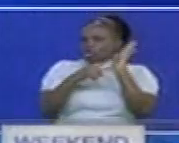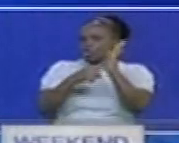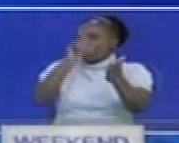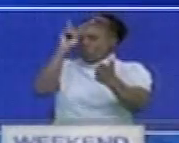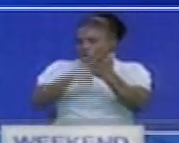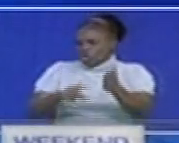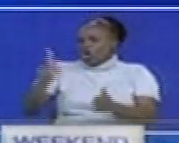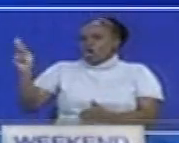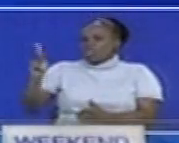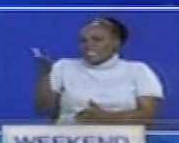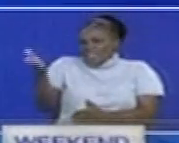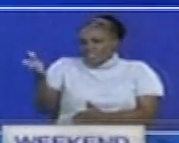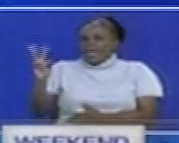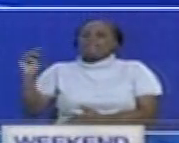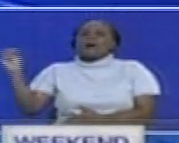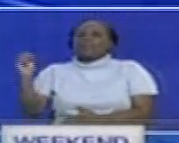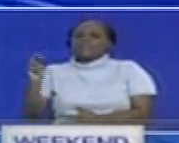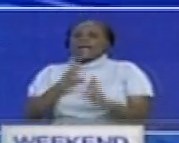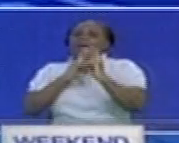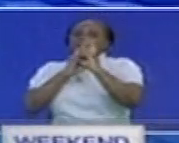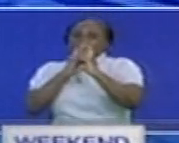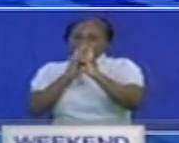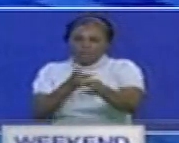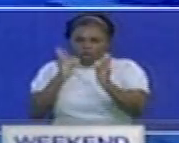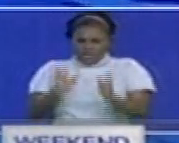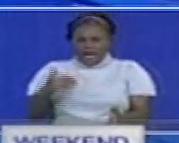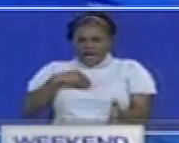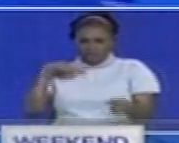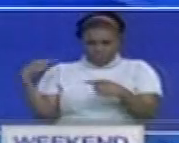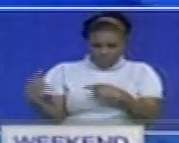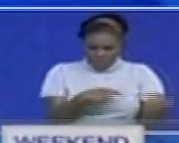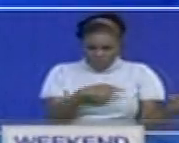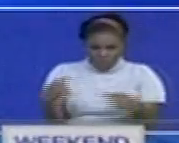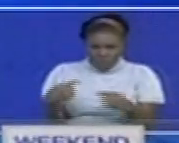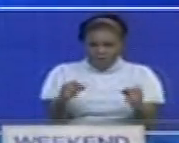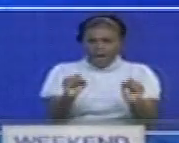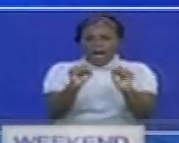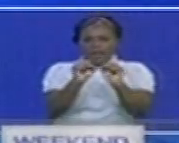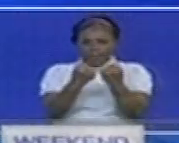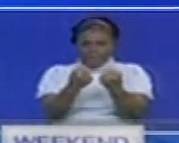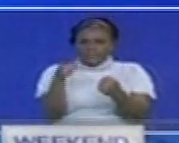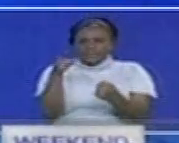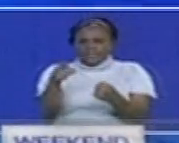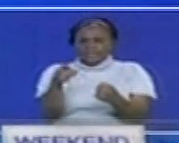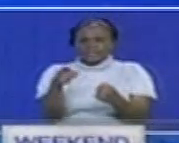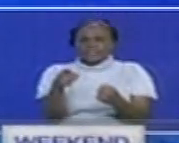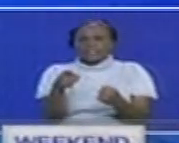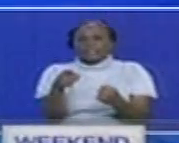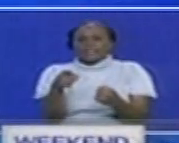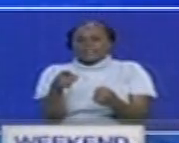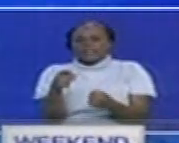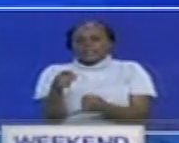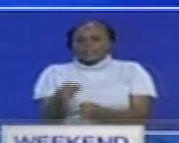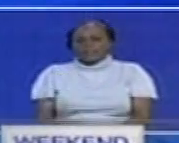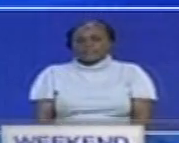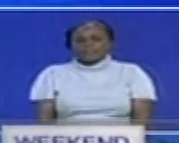is indeed in Makueni. Rita Tinina reports on the row over the boundary of what has been dubbed as the continent's Silicon Valley.